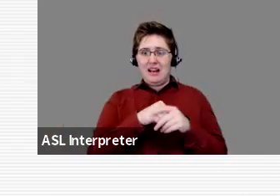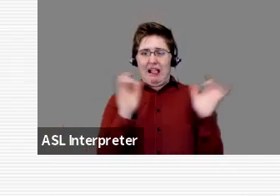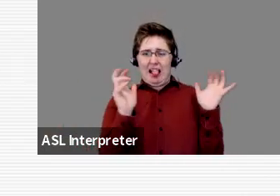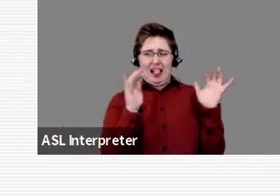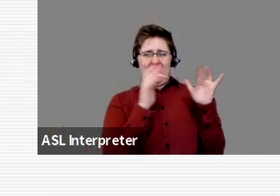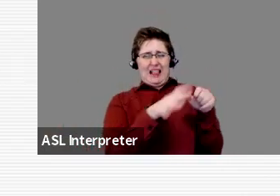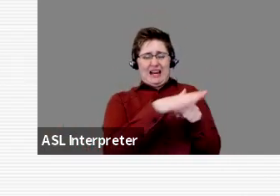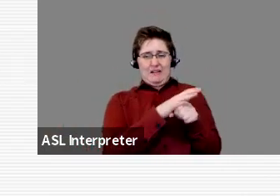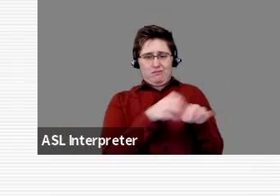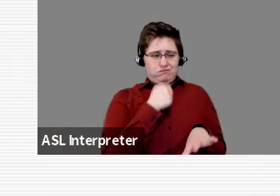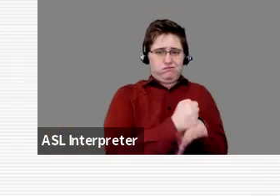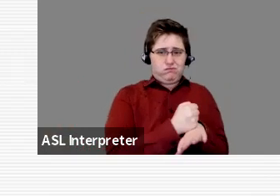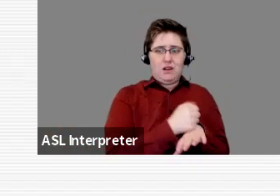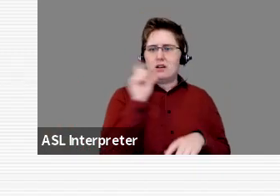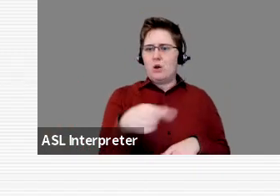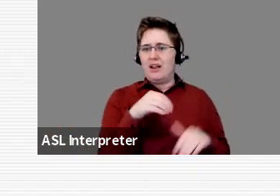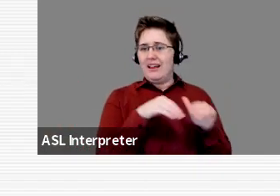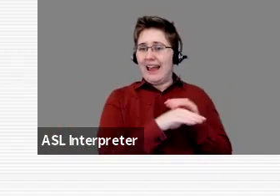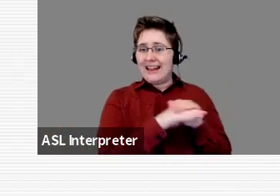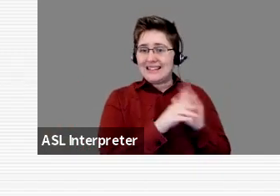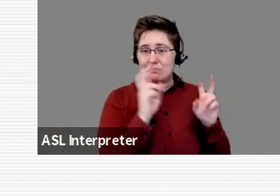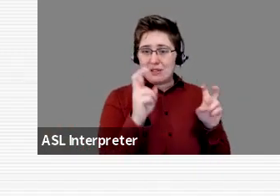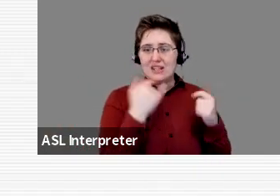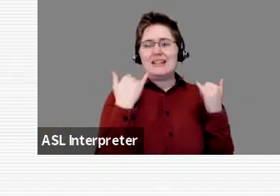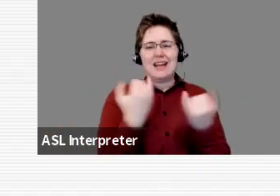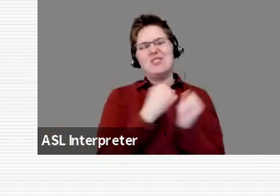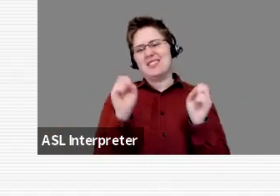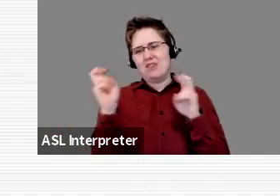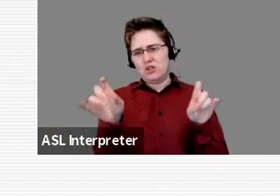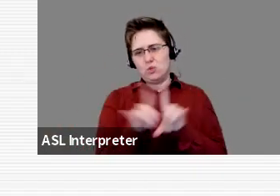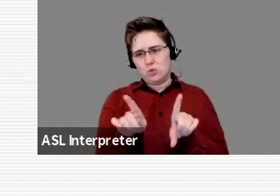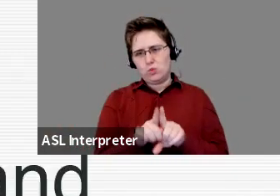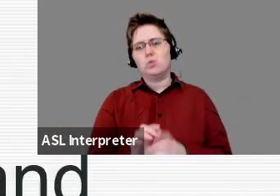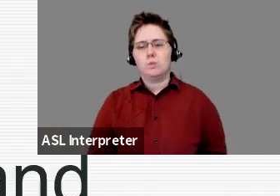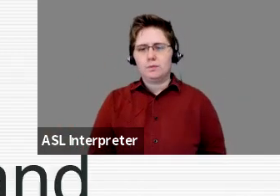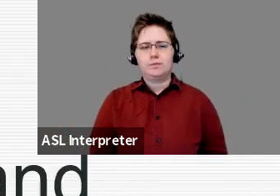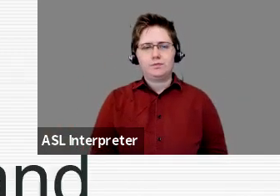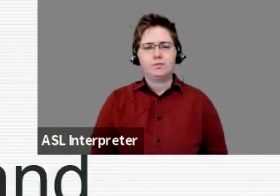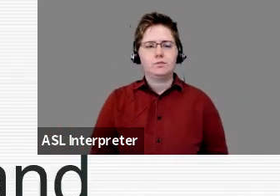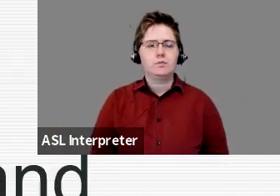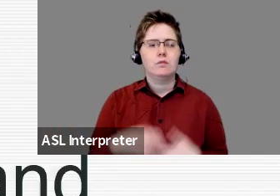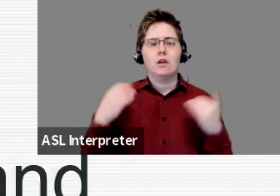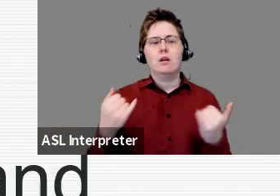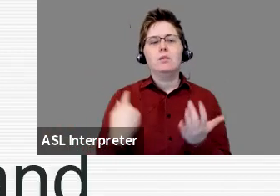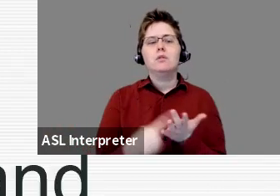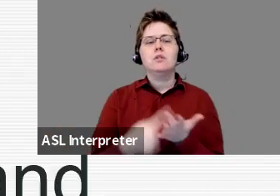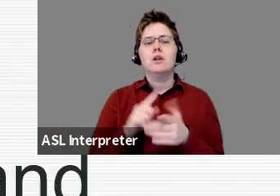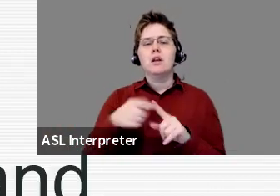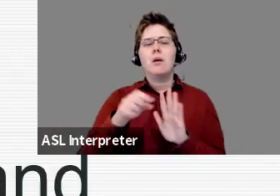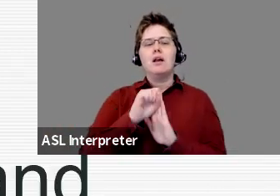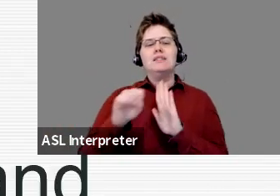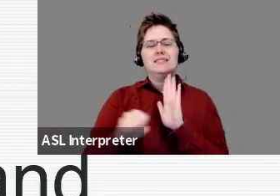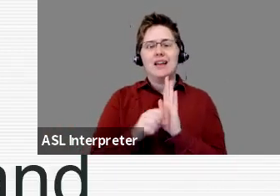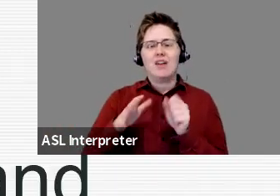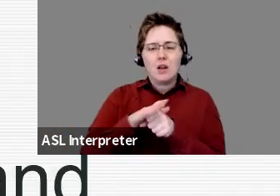settings not only has always been an access issue, but is now a safety issue. So when we talk about state and